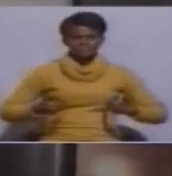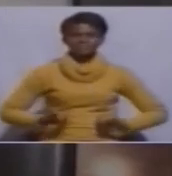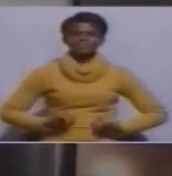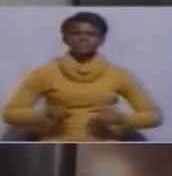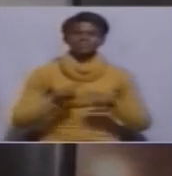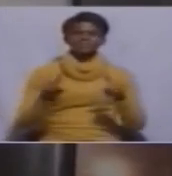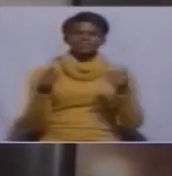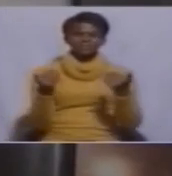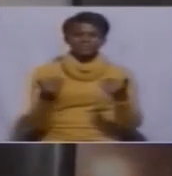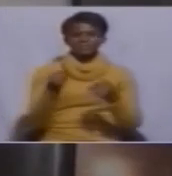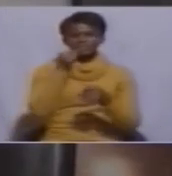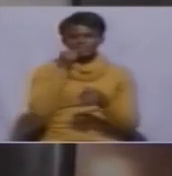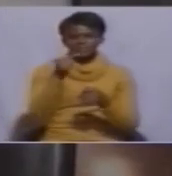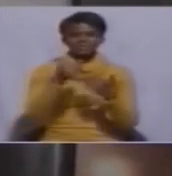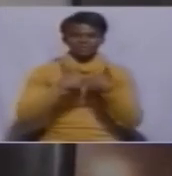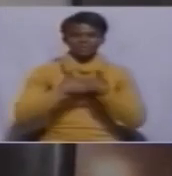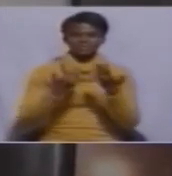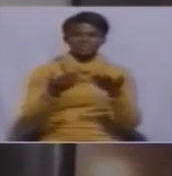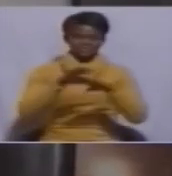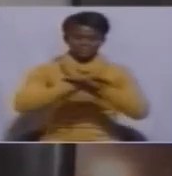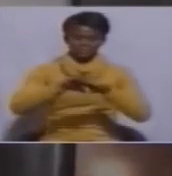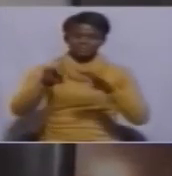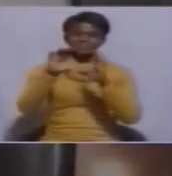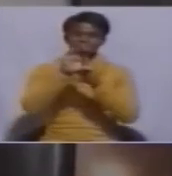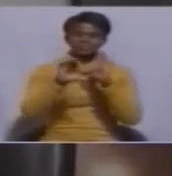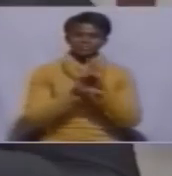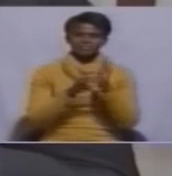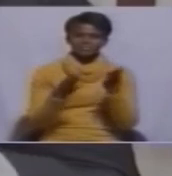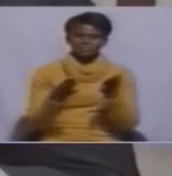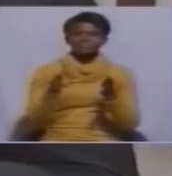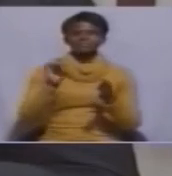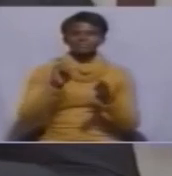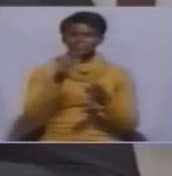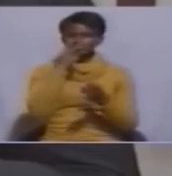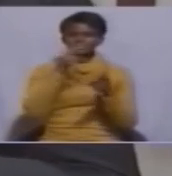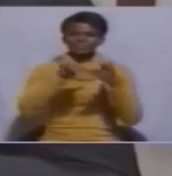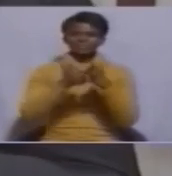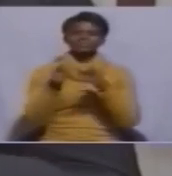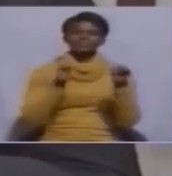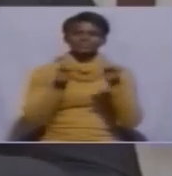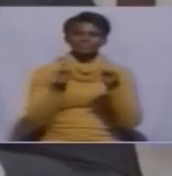But like I said, we have this document. Let's see how it's going to run.